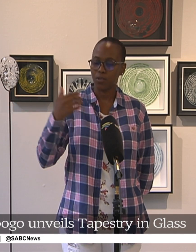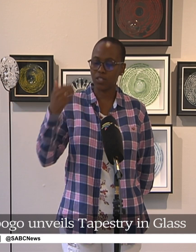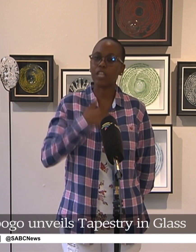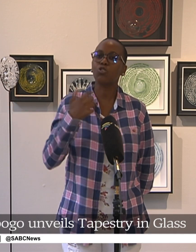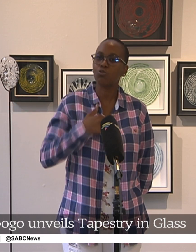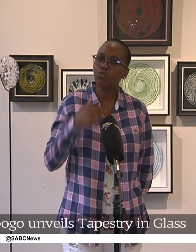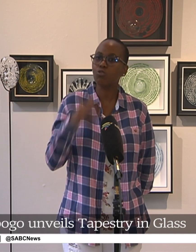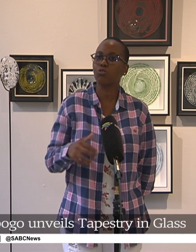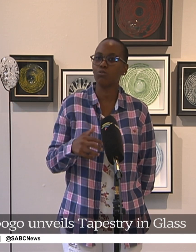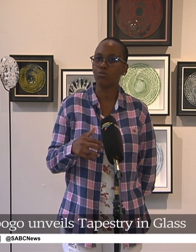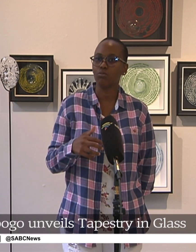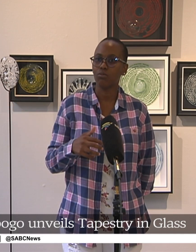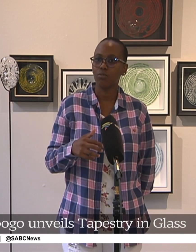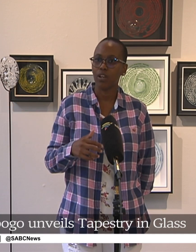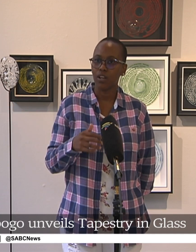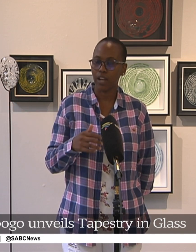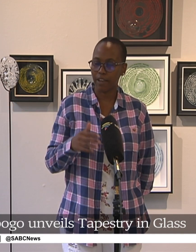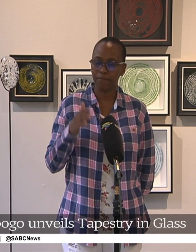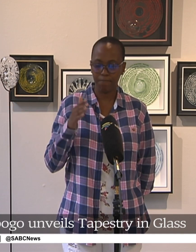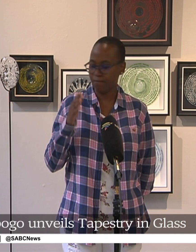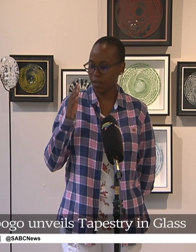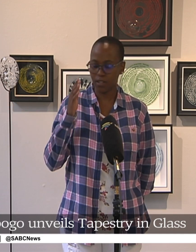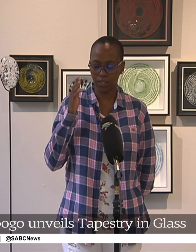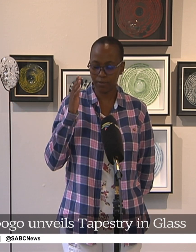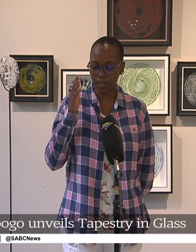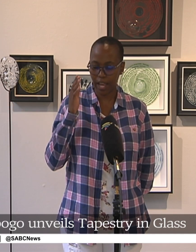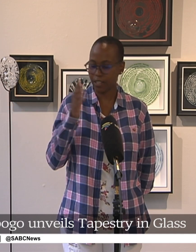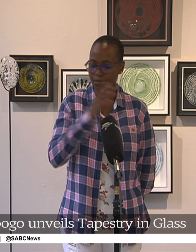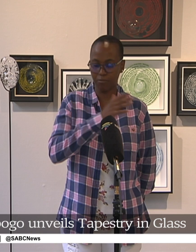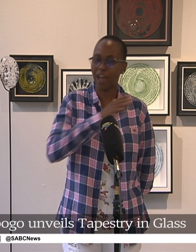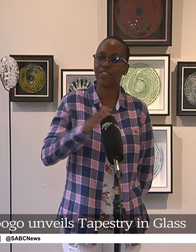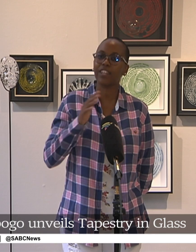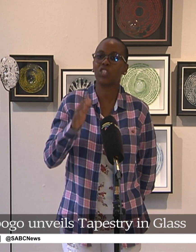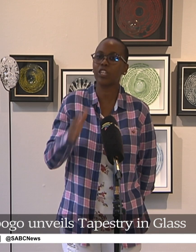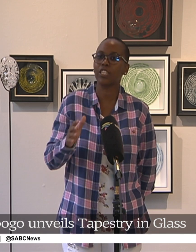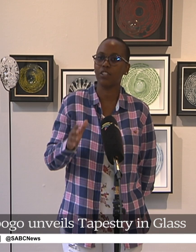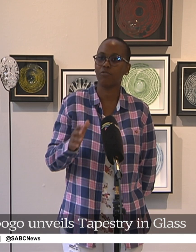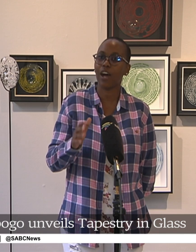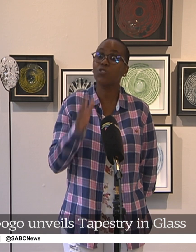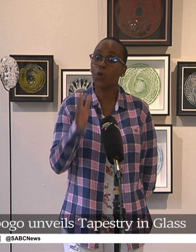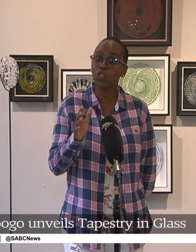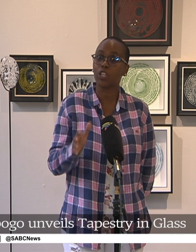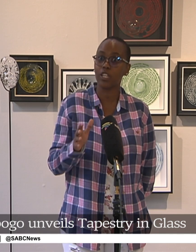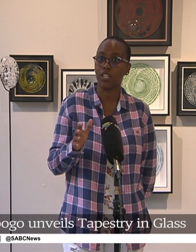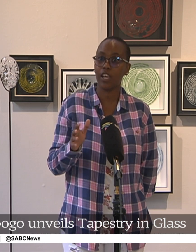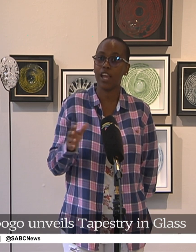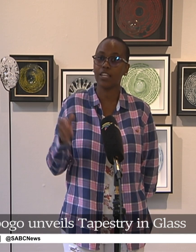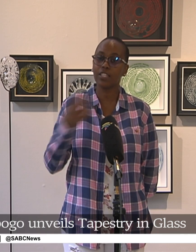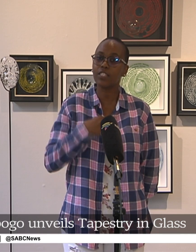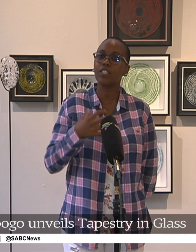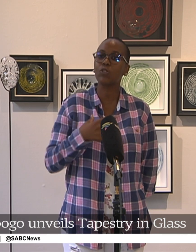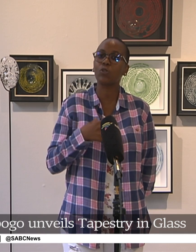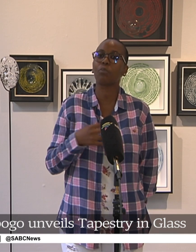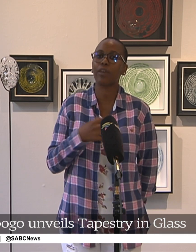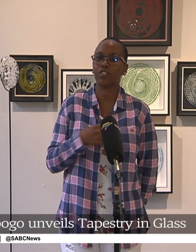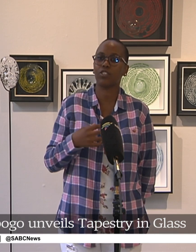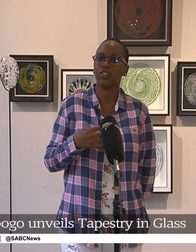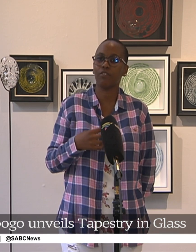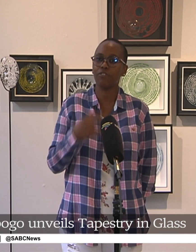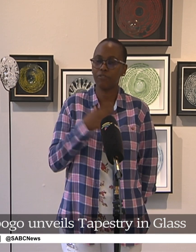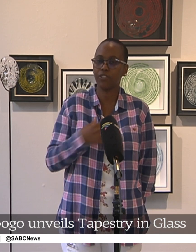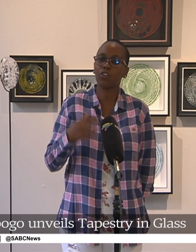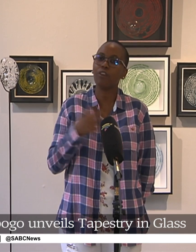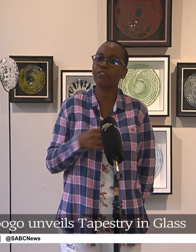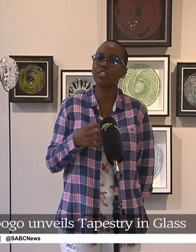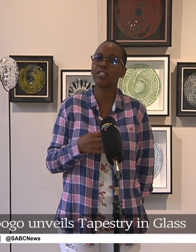So stay true to you. Like run that journey, run your journey, and listen to your